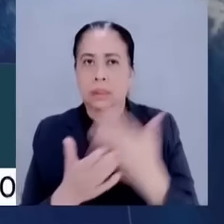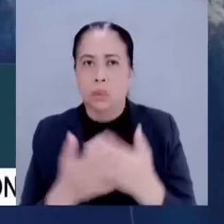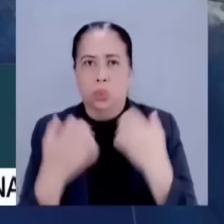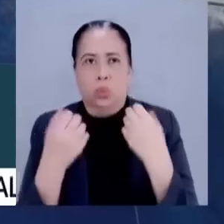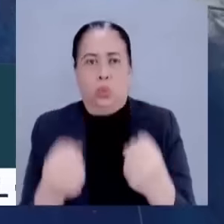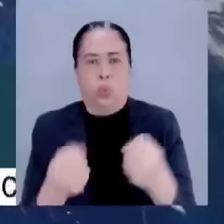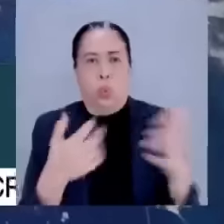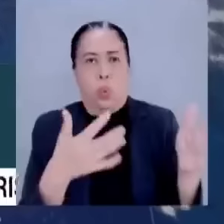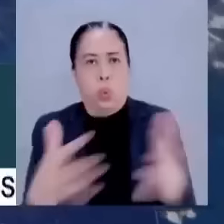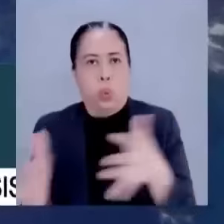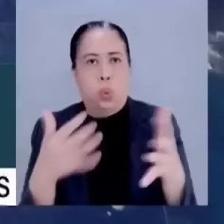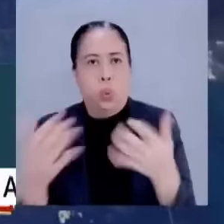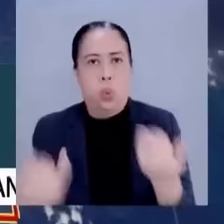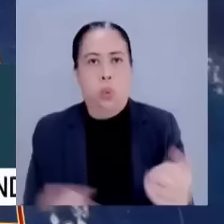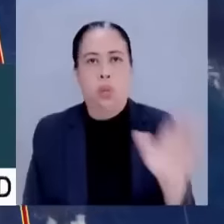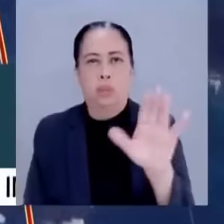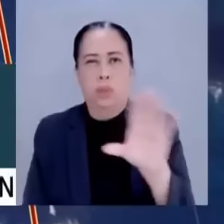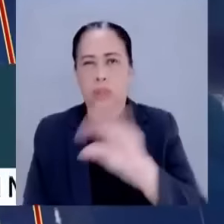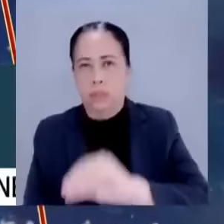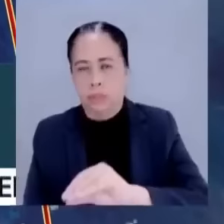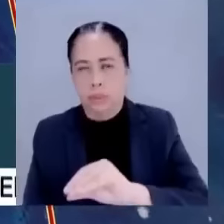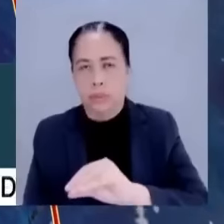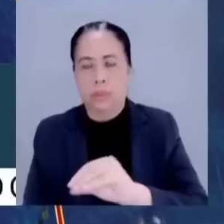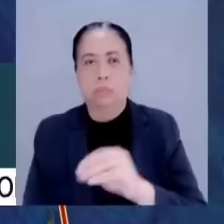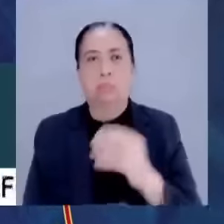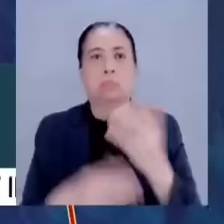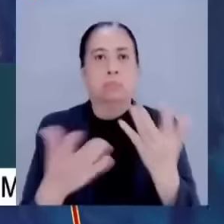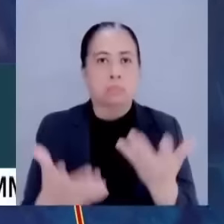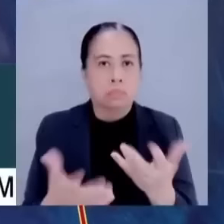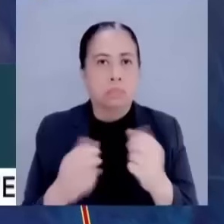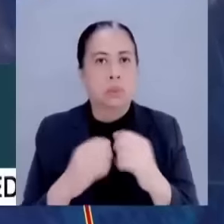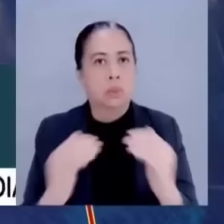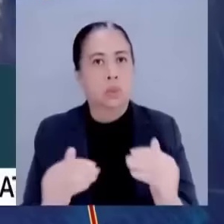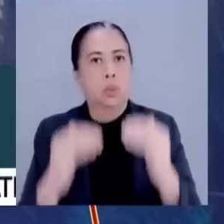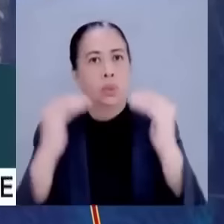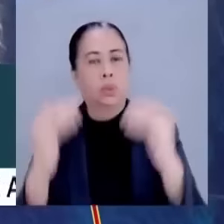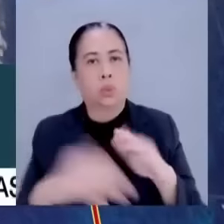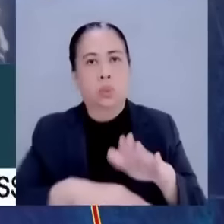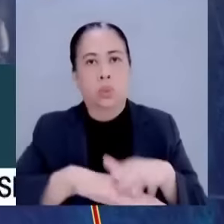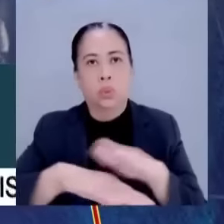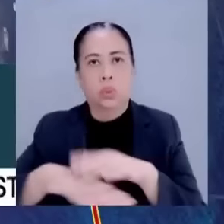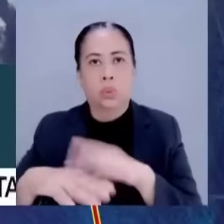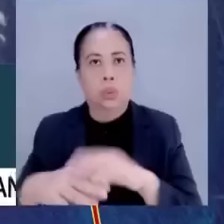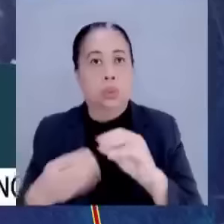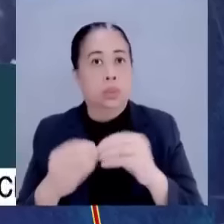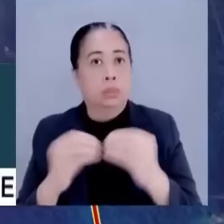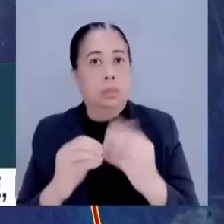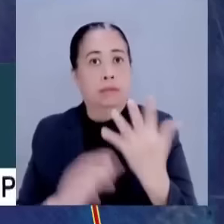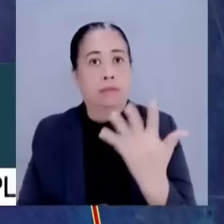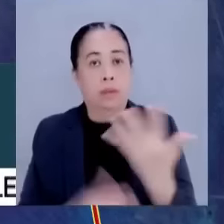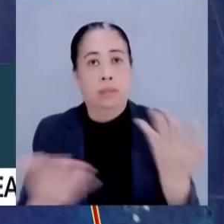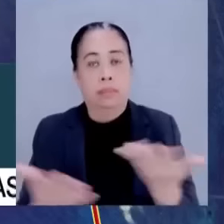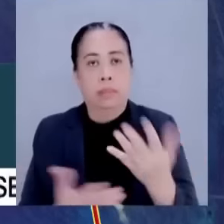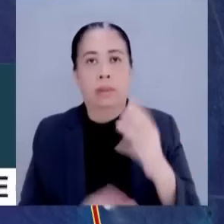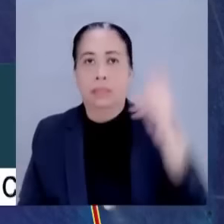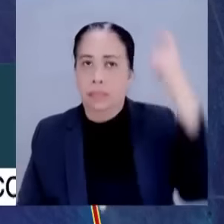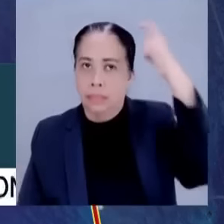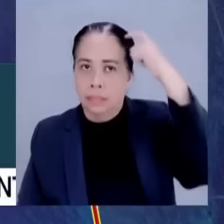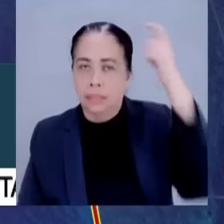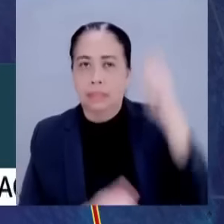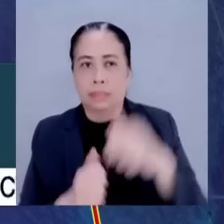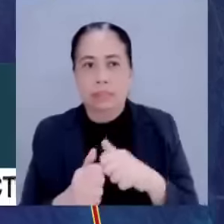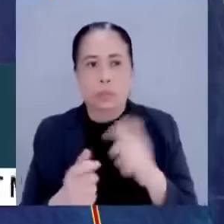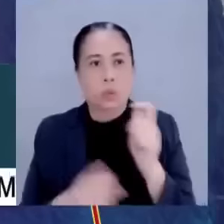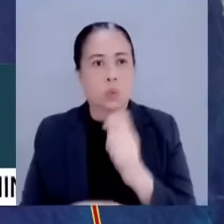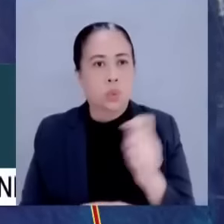typhoon strength this afternoon or evening, which may warrant raising of wind signal number 5 in Batanes. Hulyan will begin to recurve Tuesday